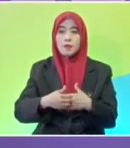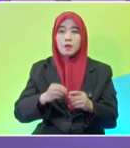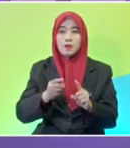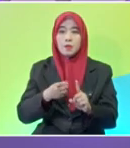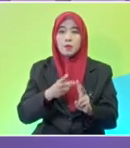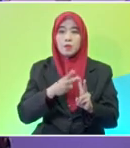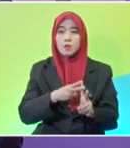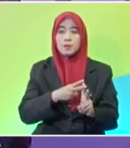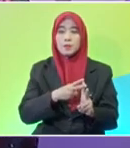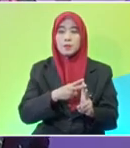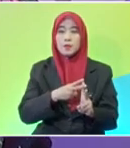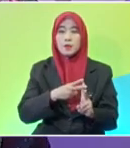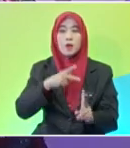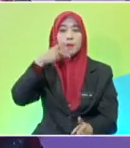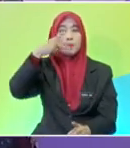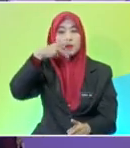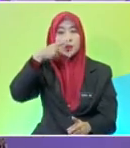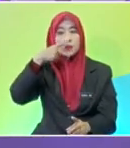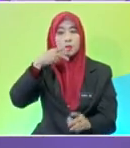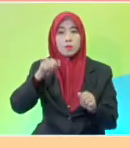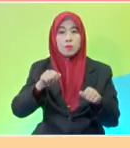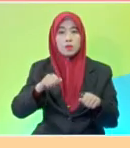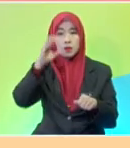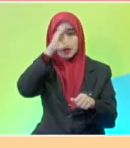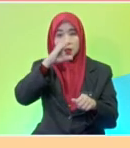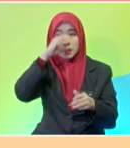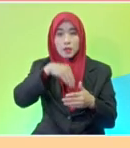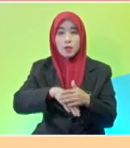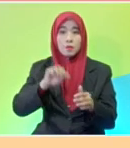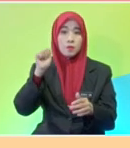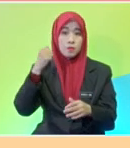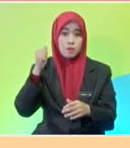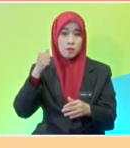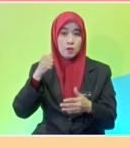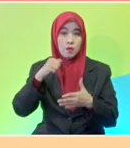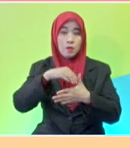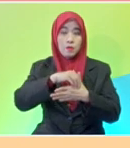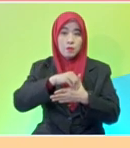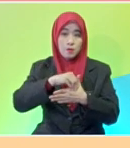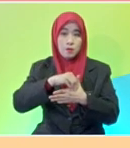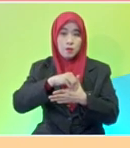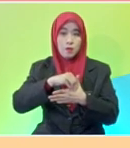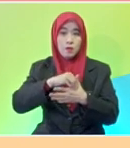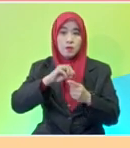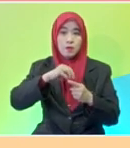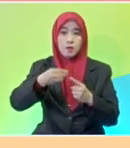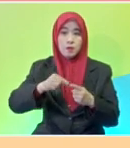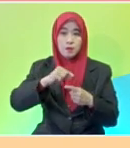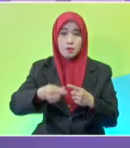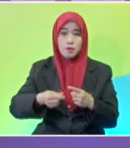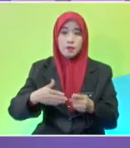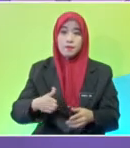protein. Okay, the protein you can find in milk, beef, shrimp, fish,